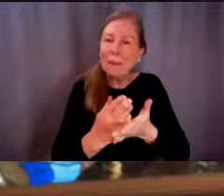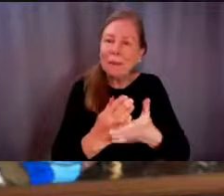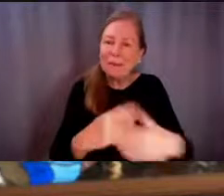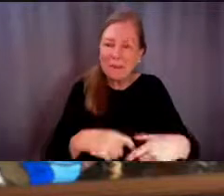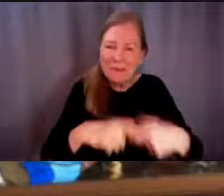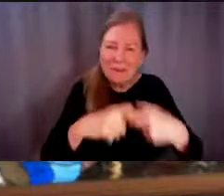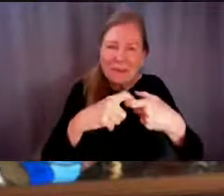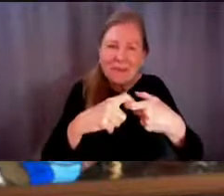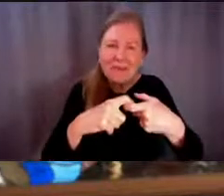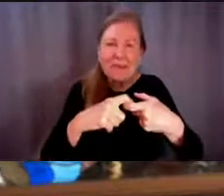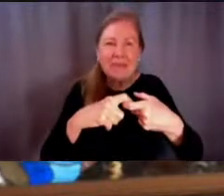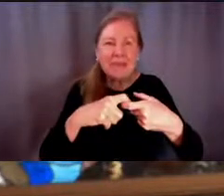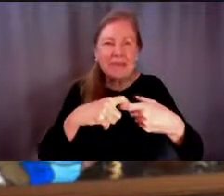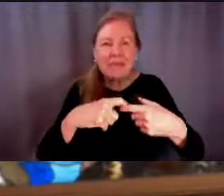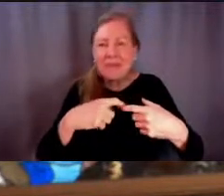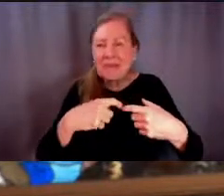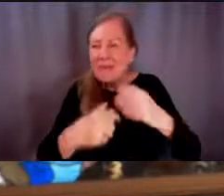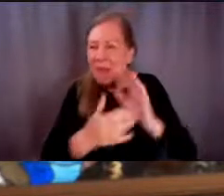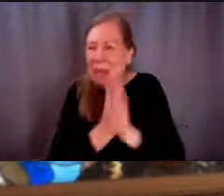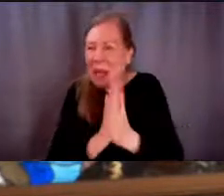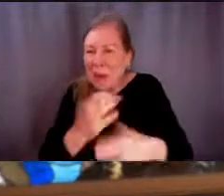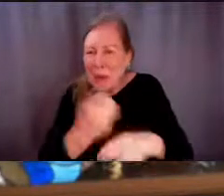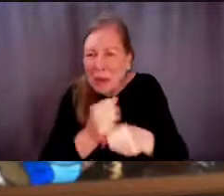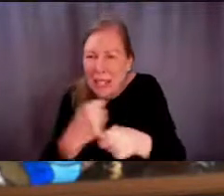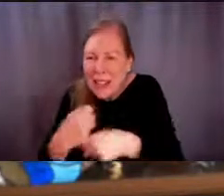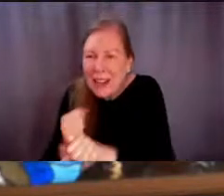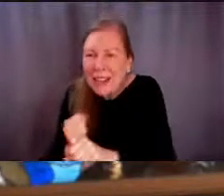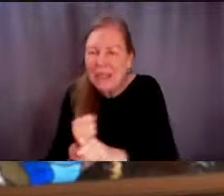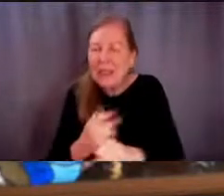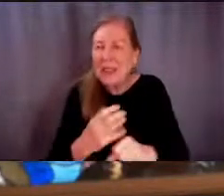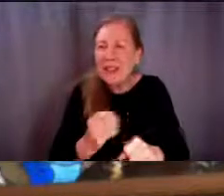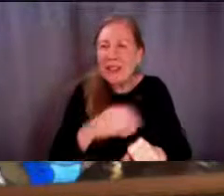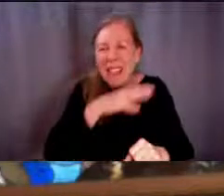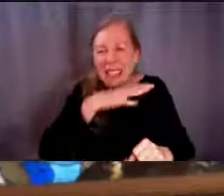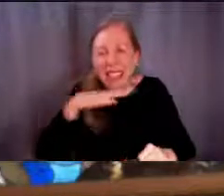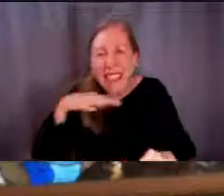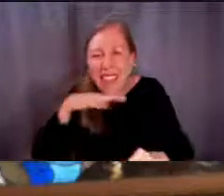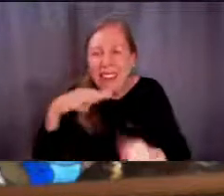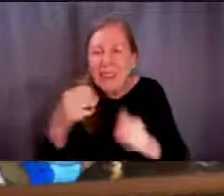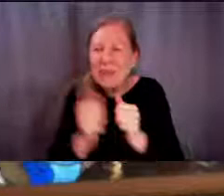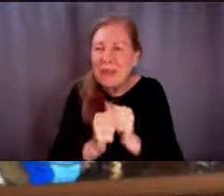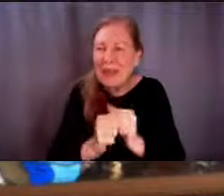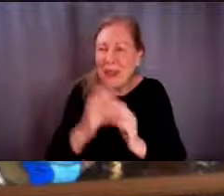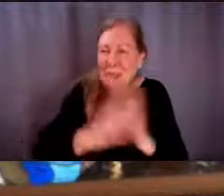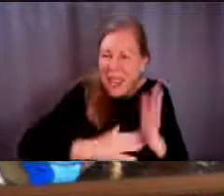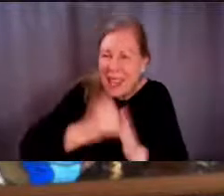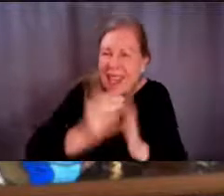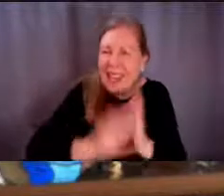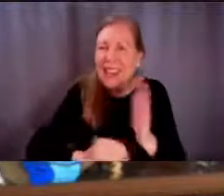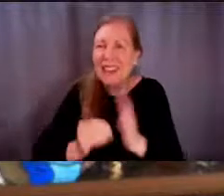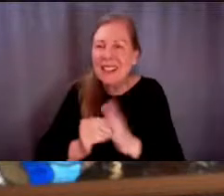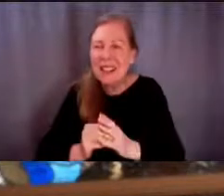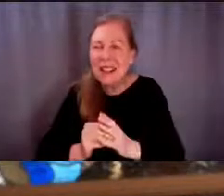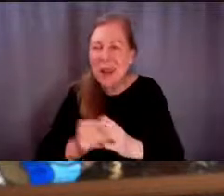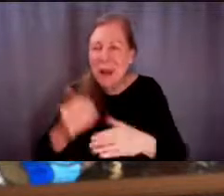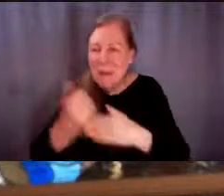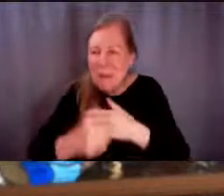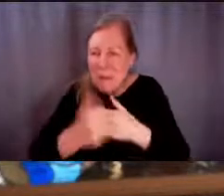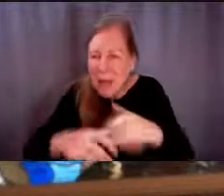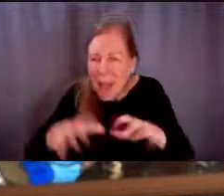get messy with painting or bread dough, be loud and annoying with an instrument.